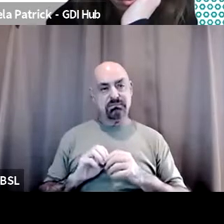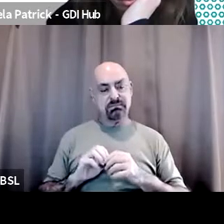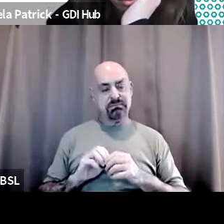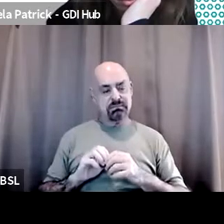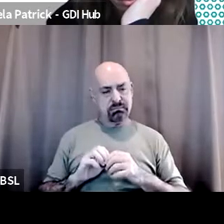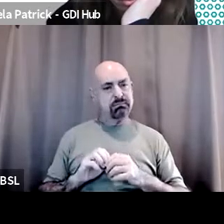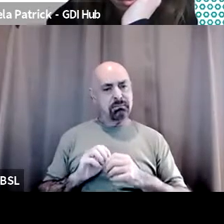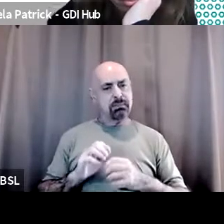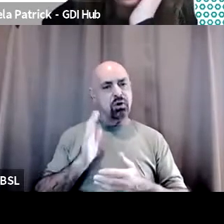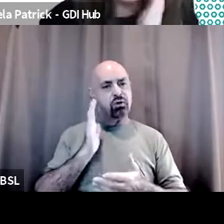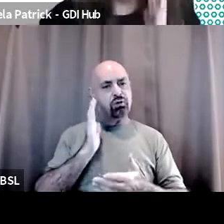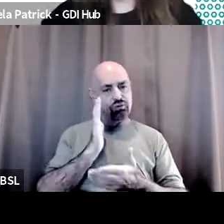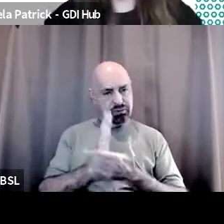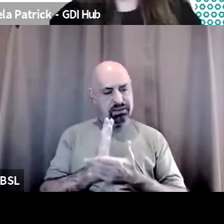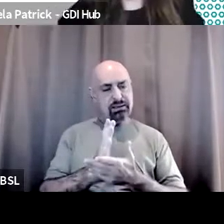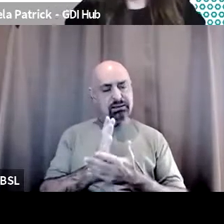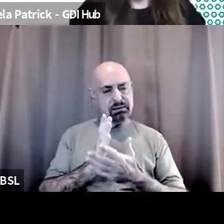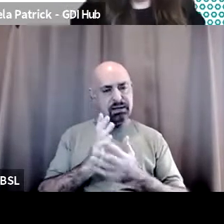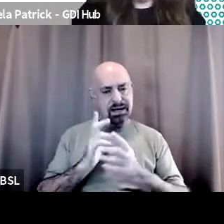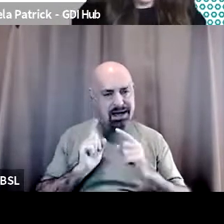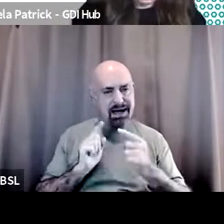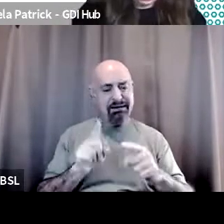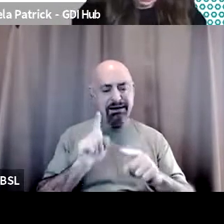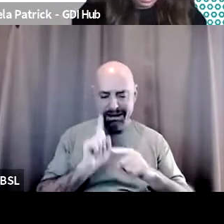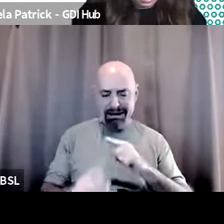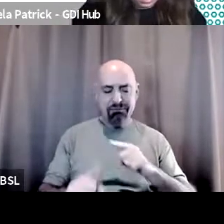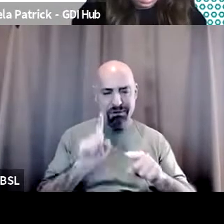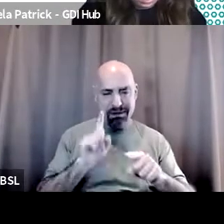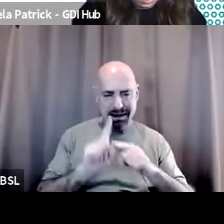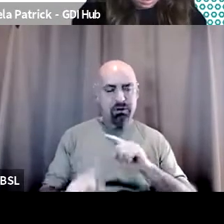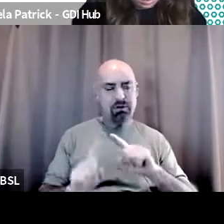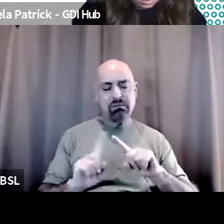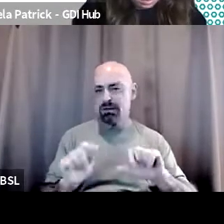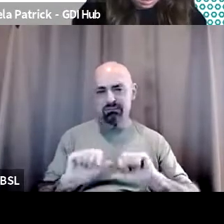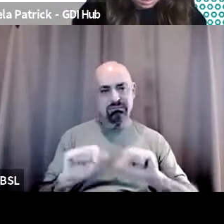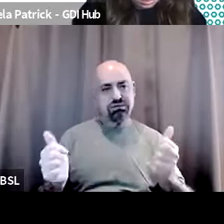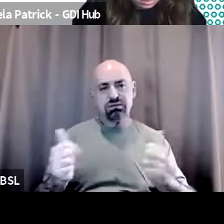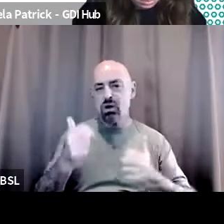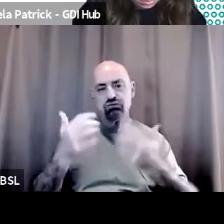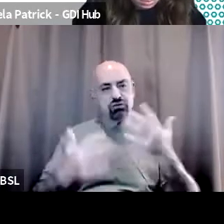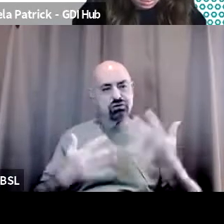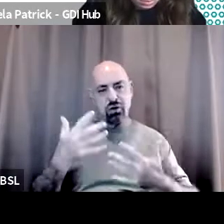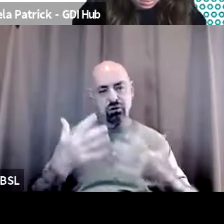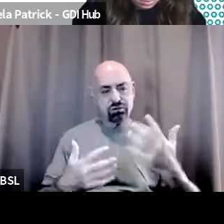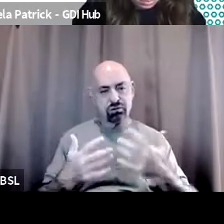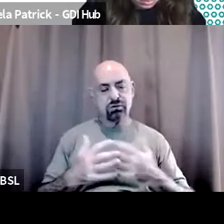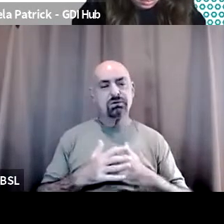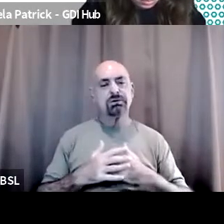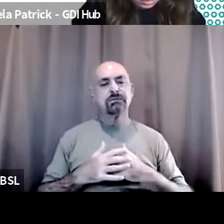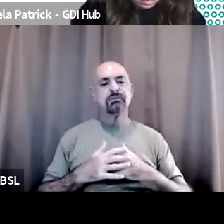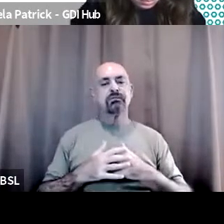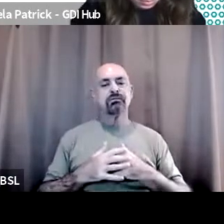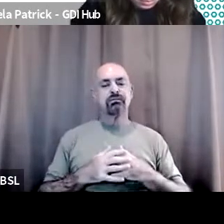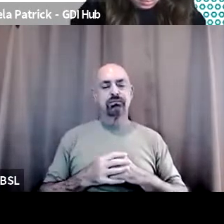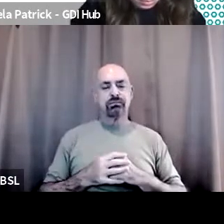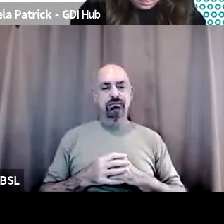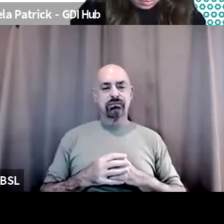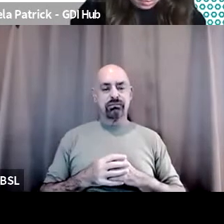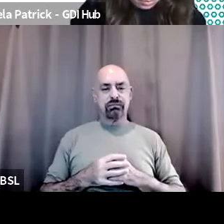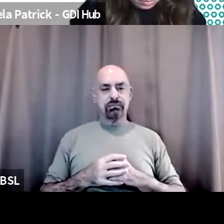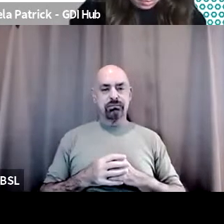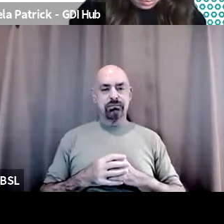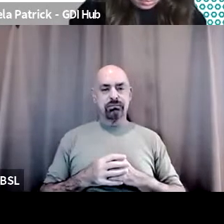real effort, but very good results on, let's say,